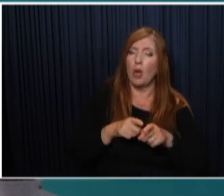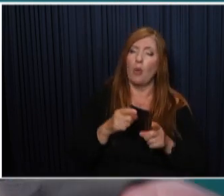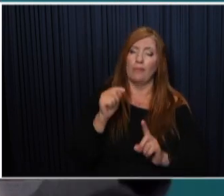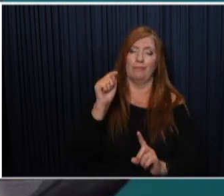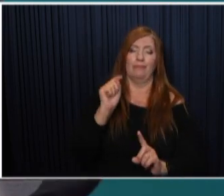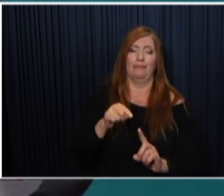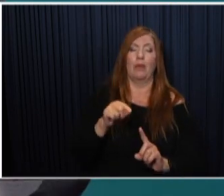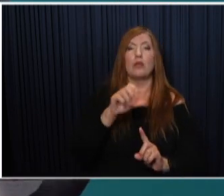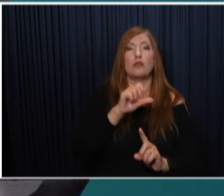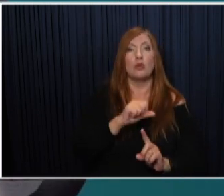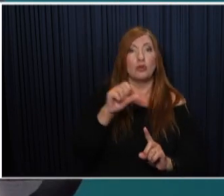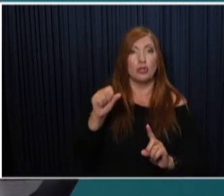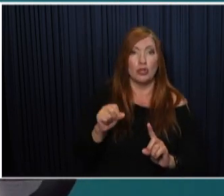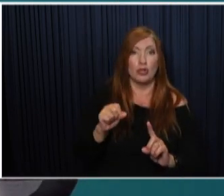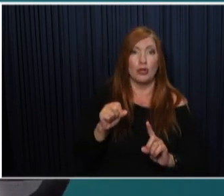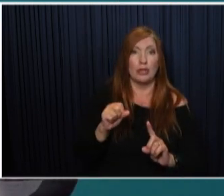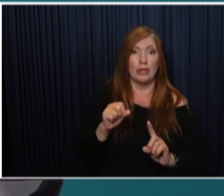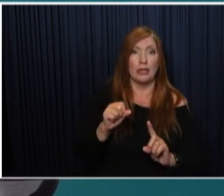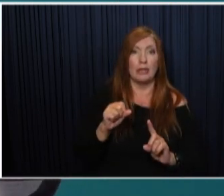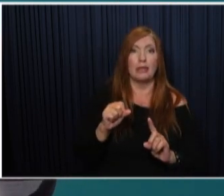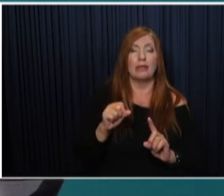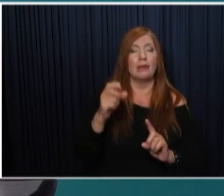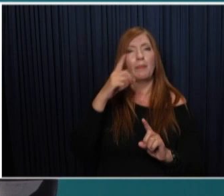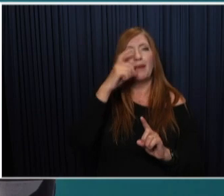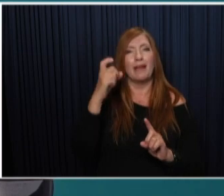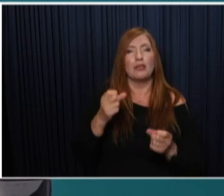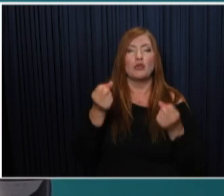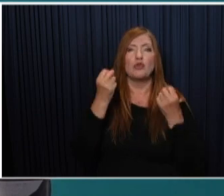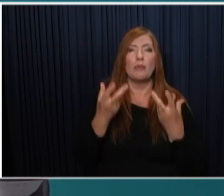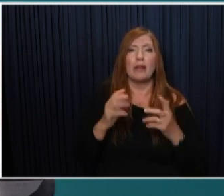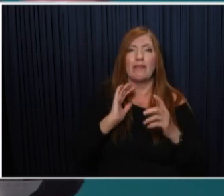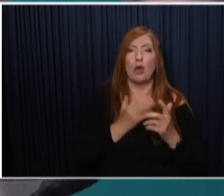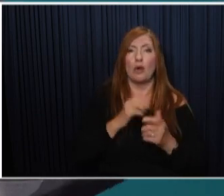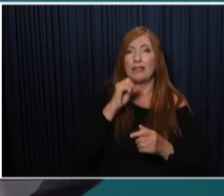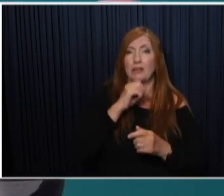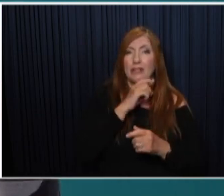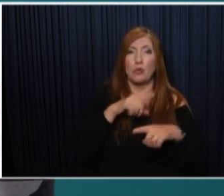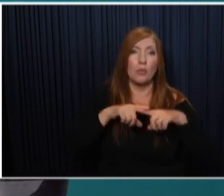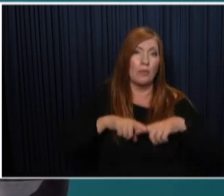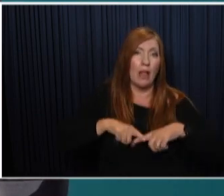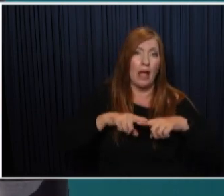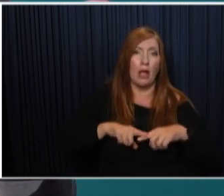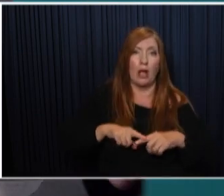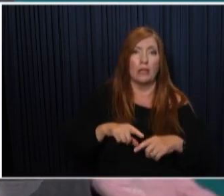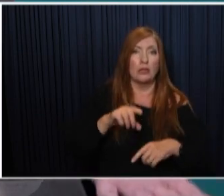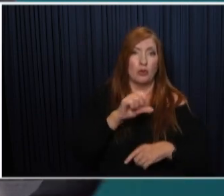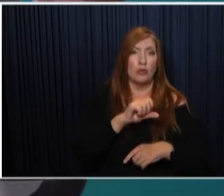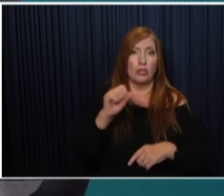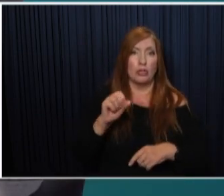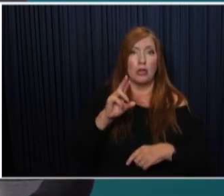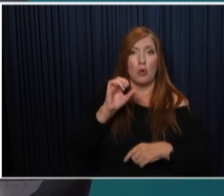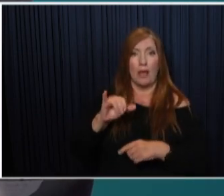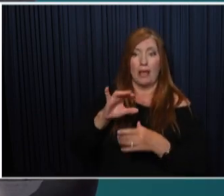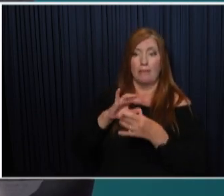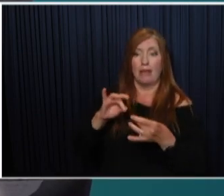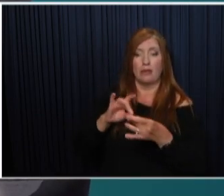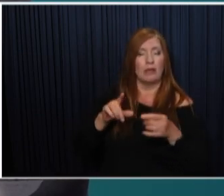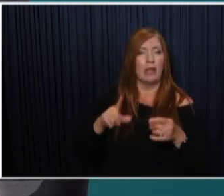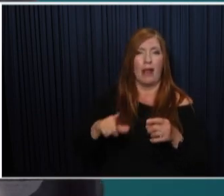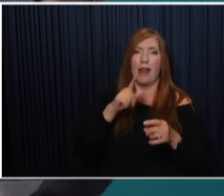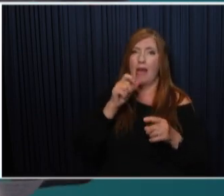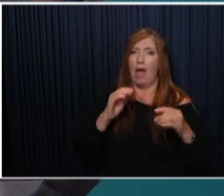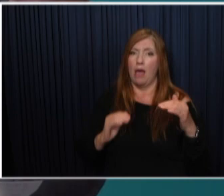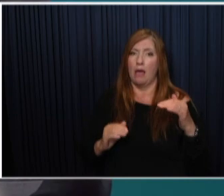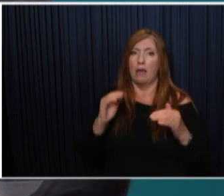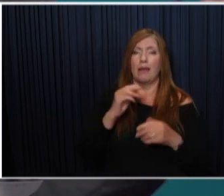that Social Security, because so many of our seniors rely on it, and Ray alluded to this, it's not keeping up with